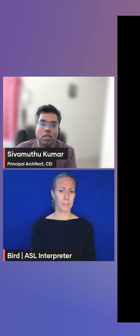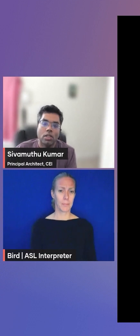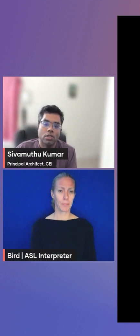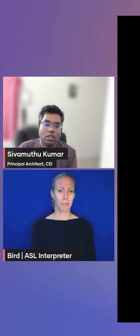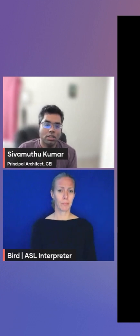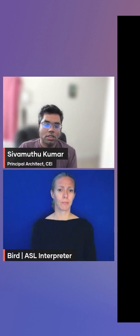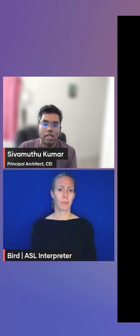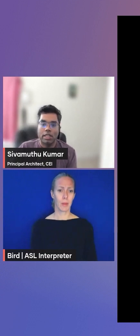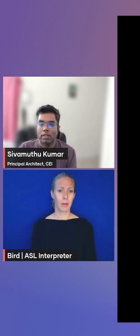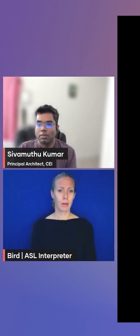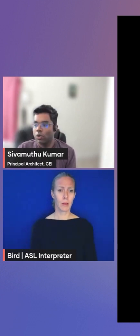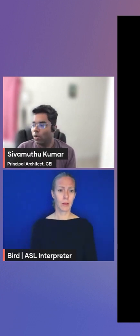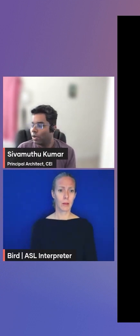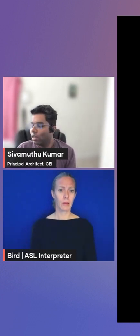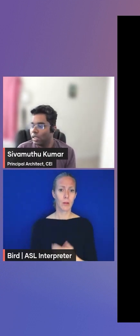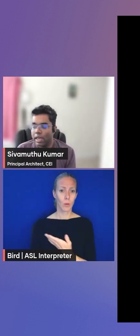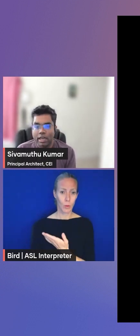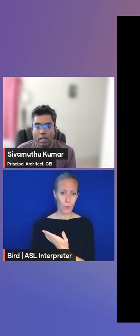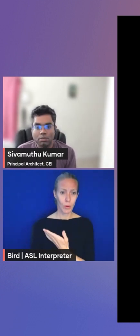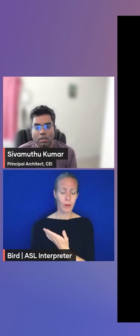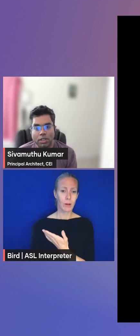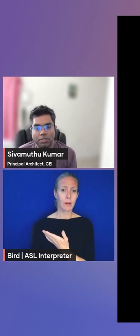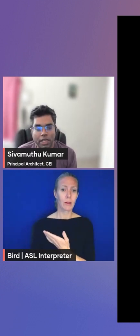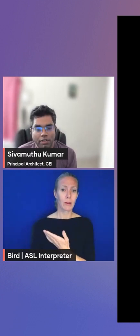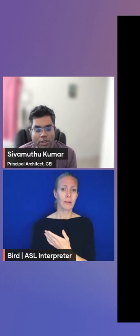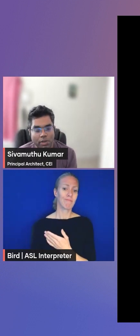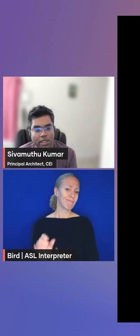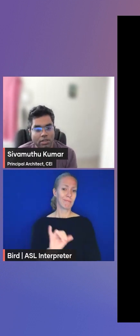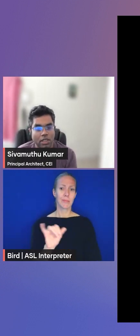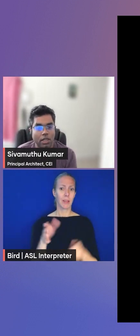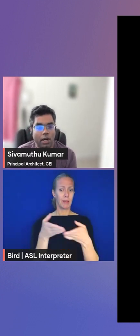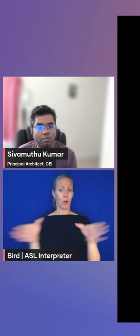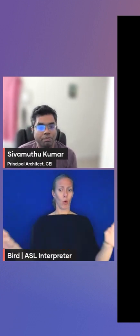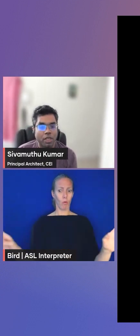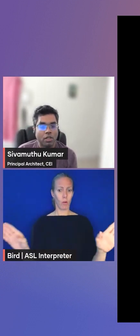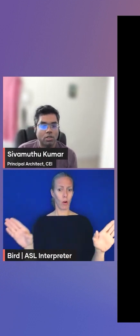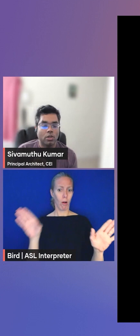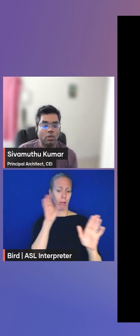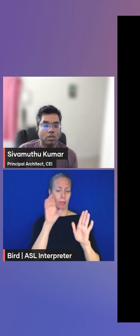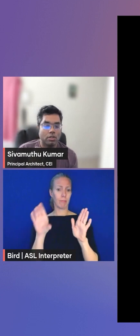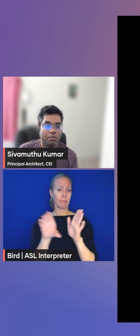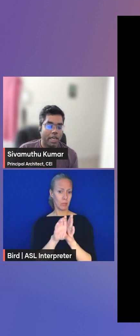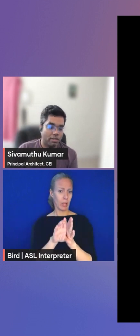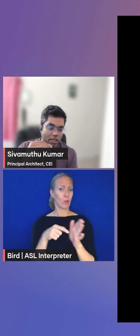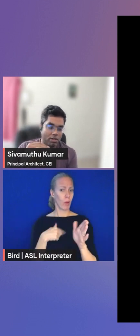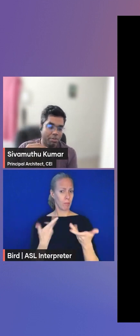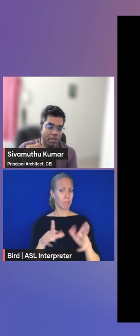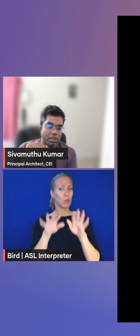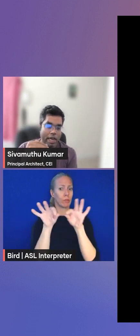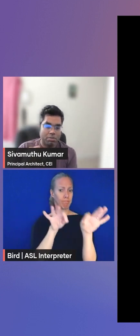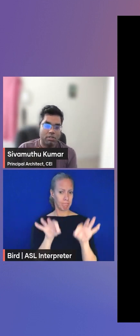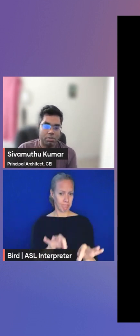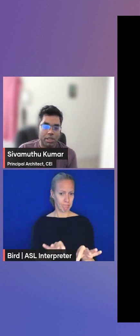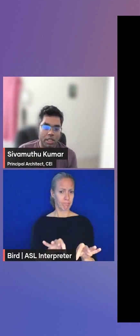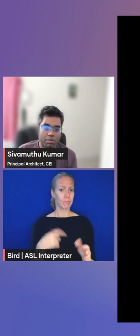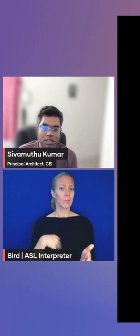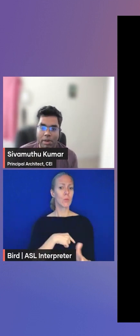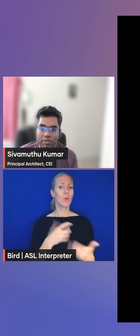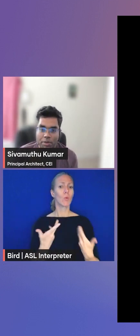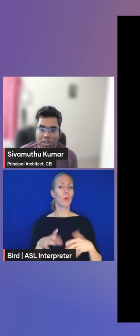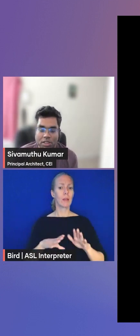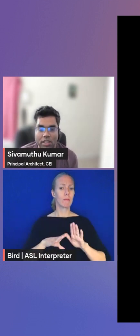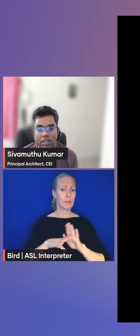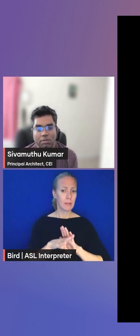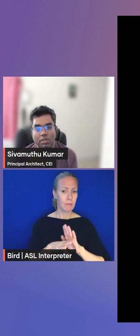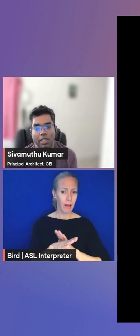Okay, so this is like the overall diagram which we have explained. So we have the developer, the app developer team,